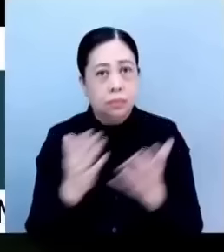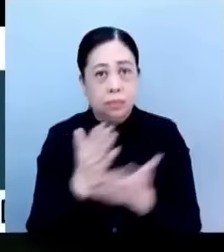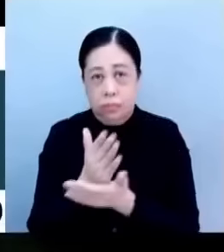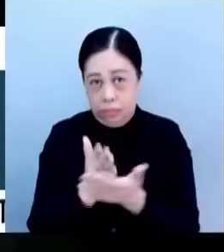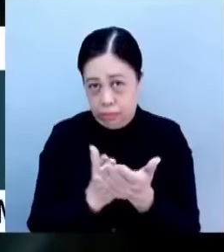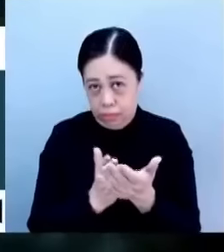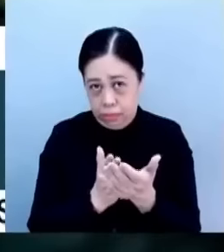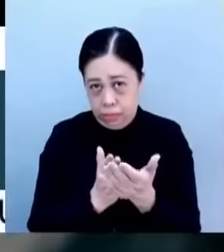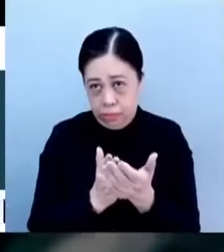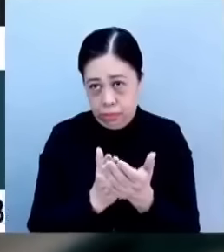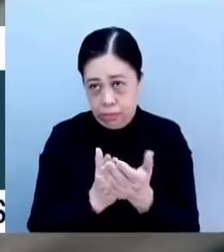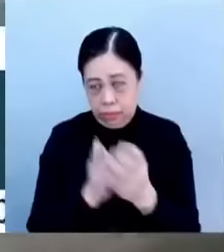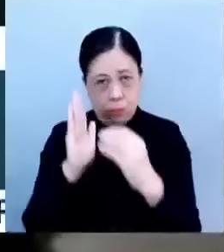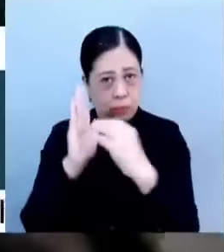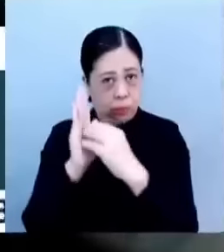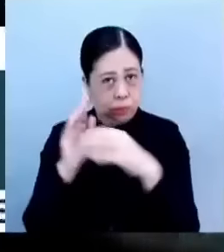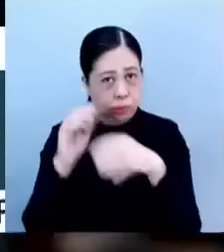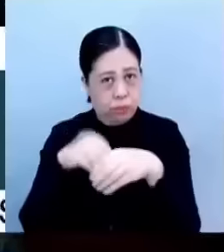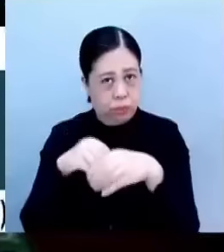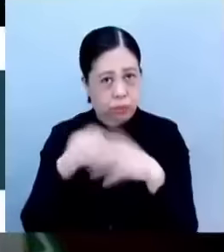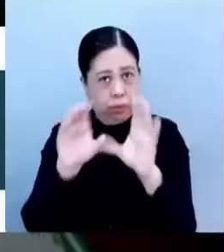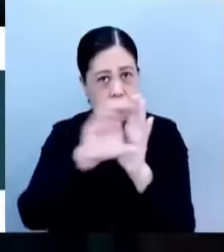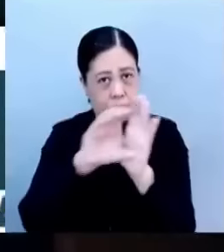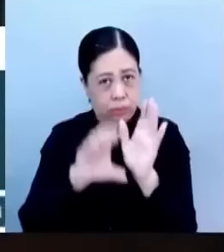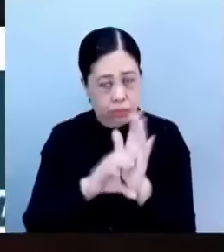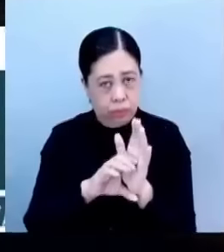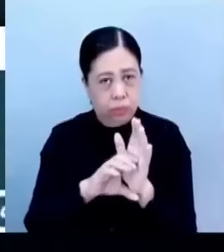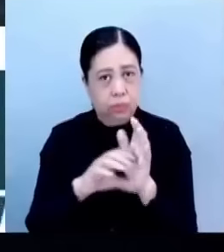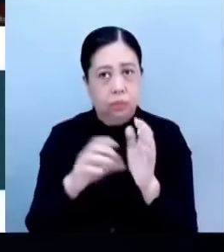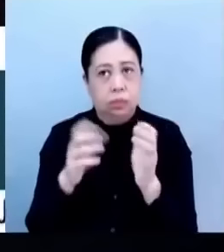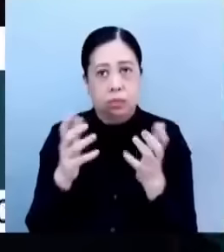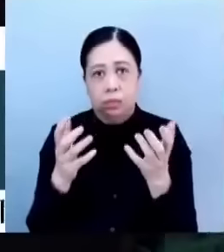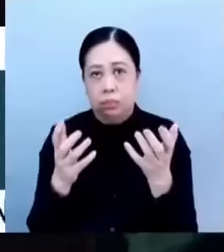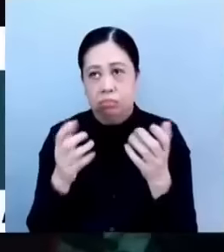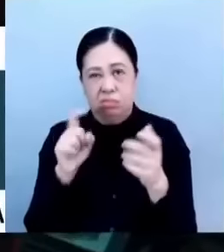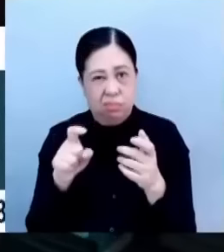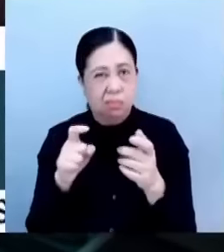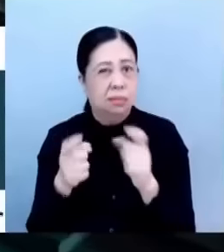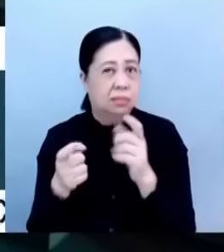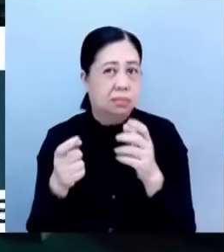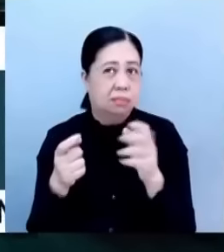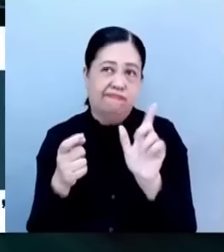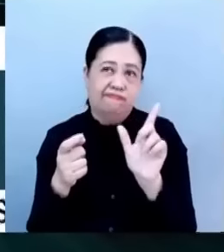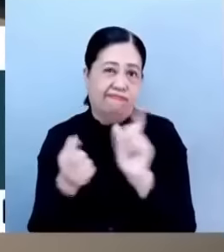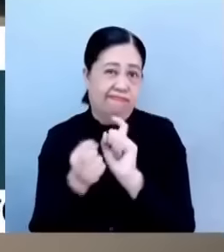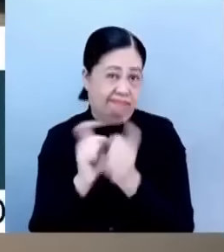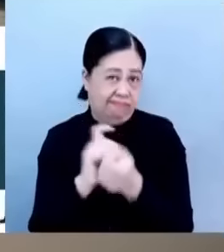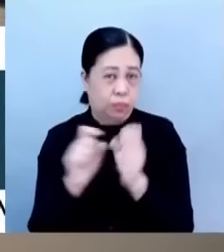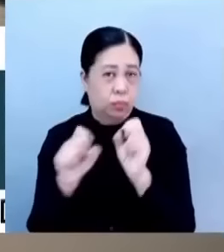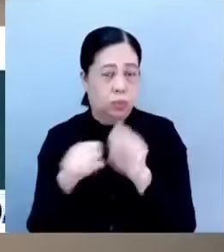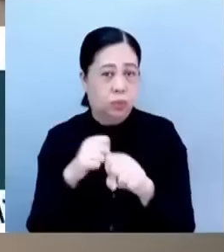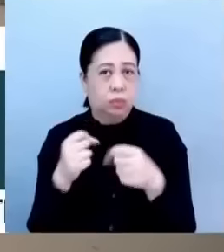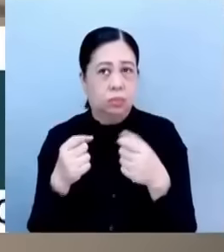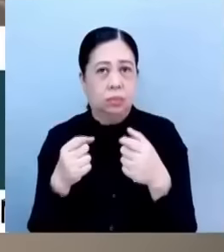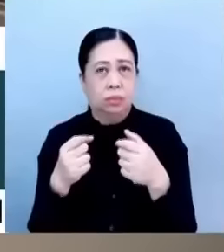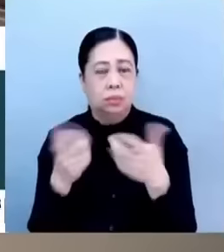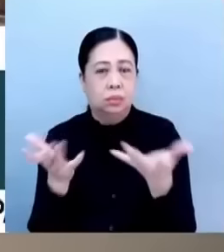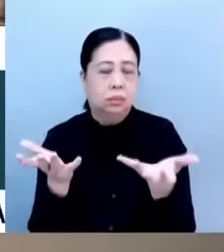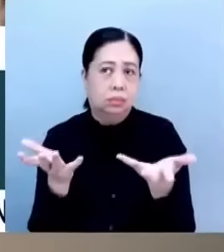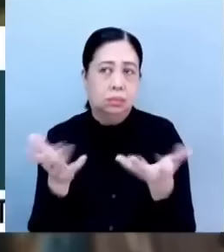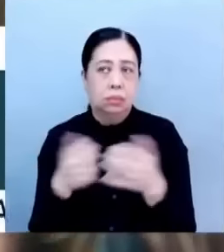certain provisions in the charter that that has to be changed so that we can be,